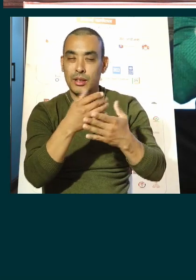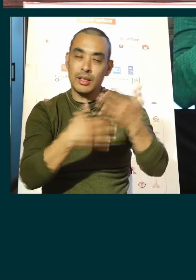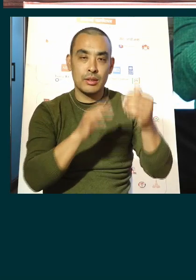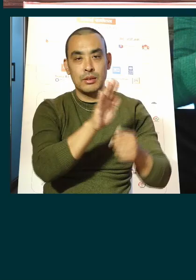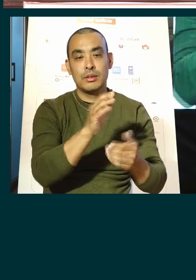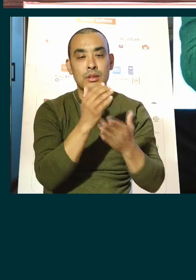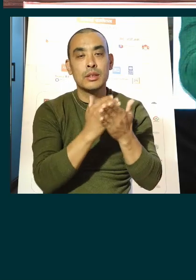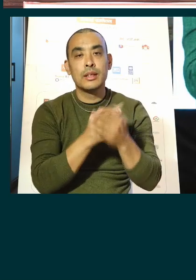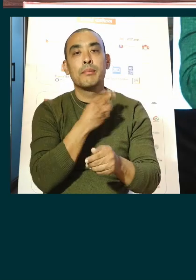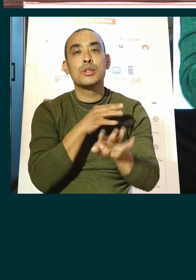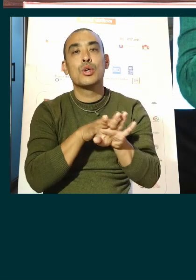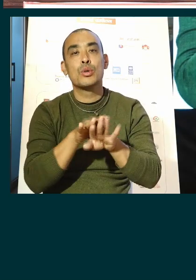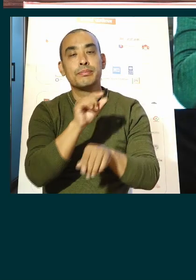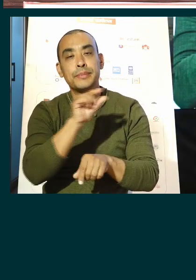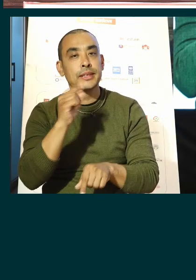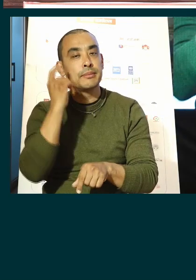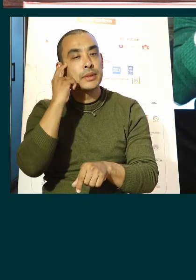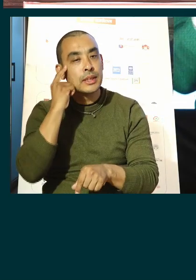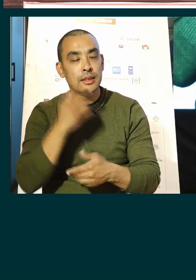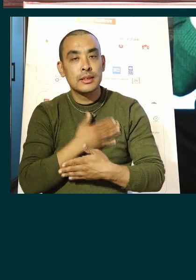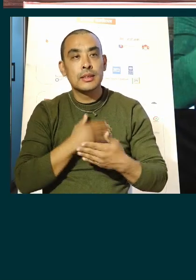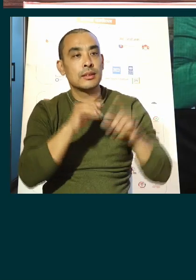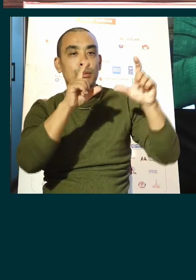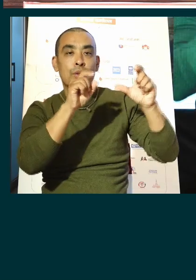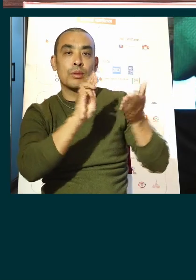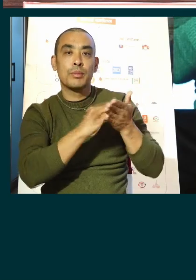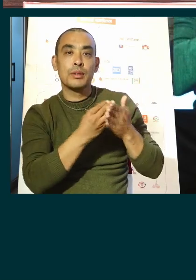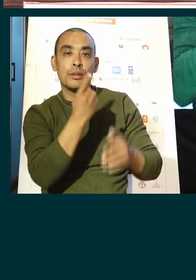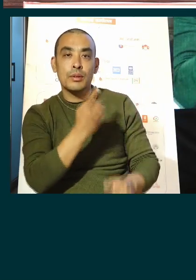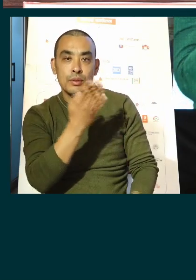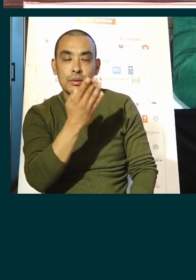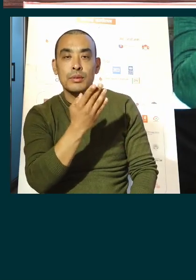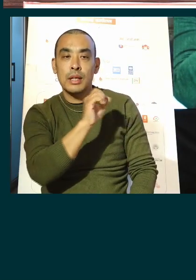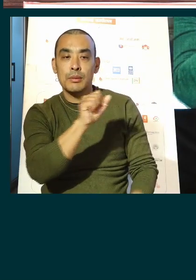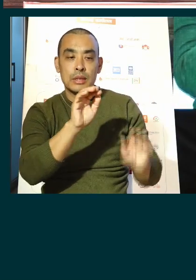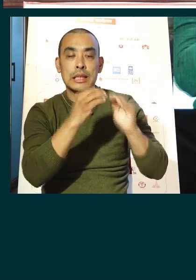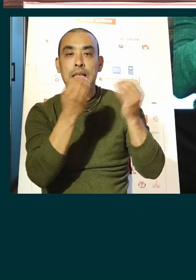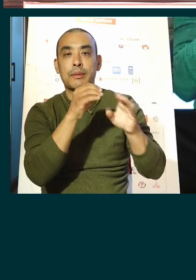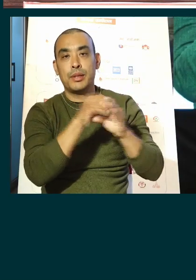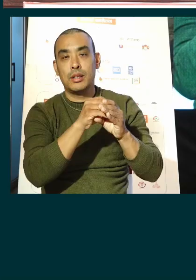about how people felt that this image was hurting religious feelings.